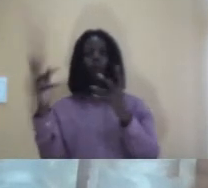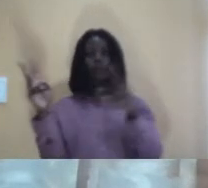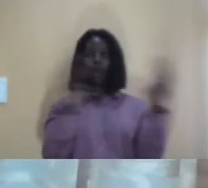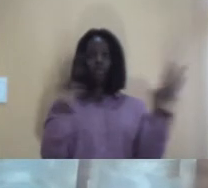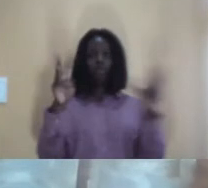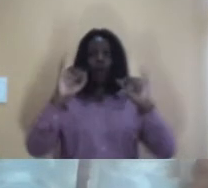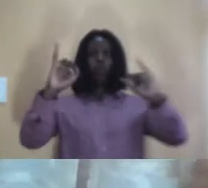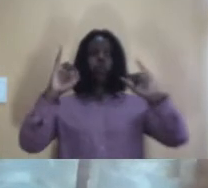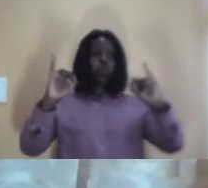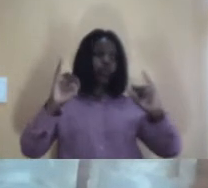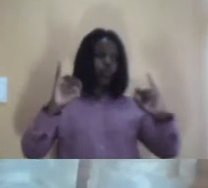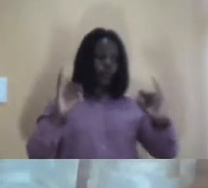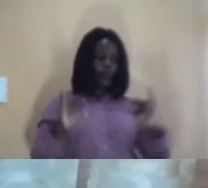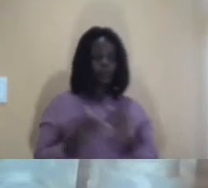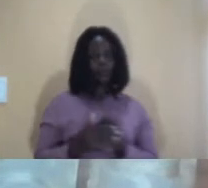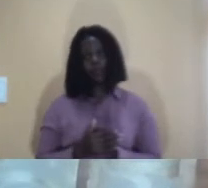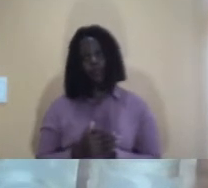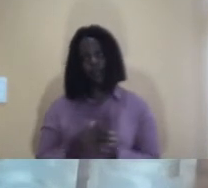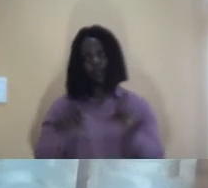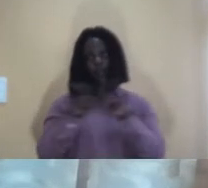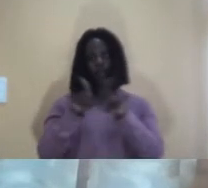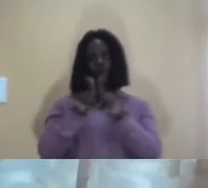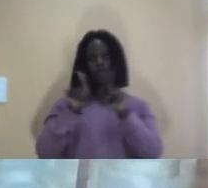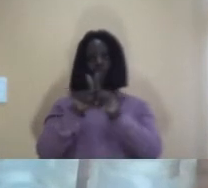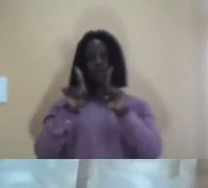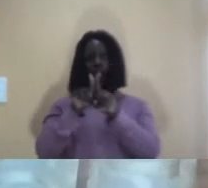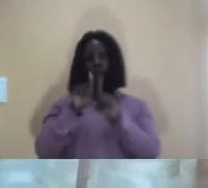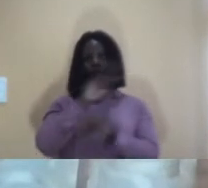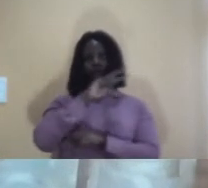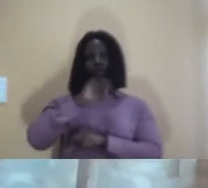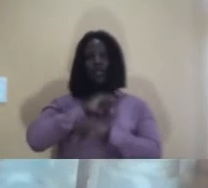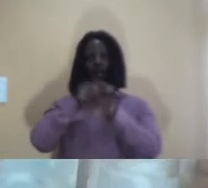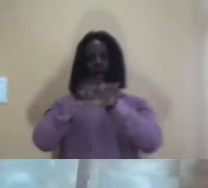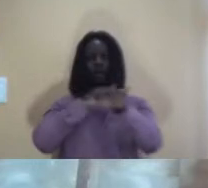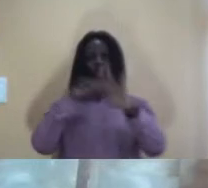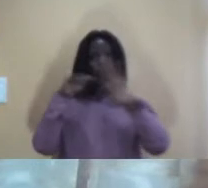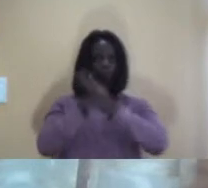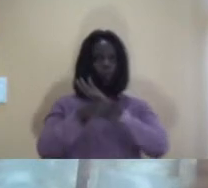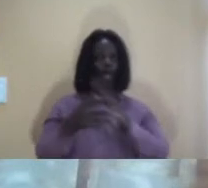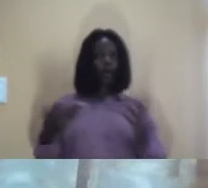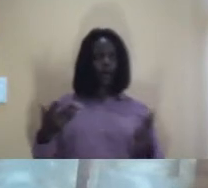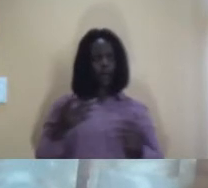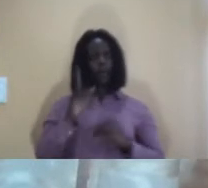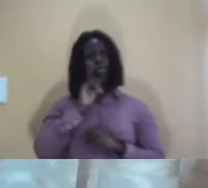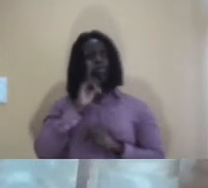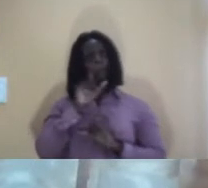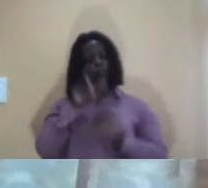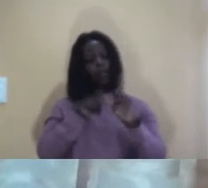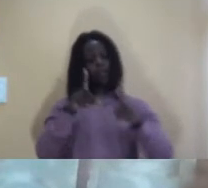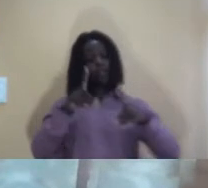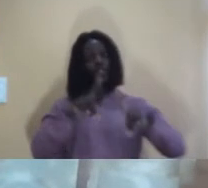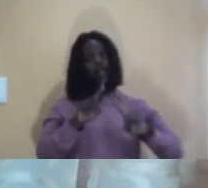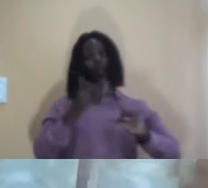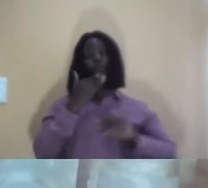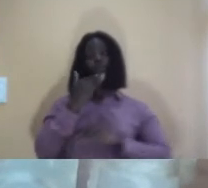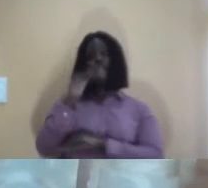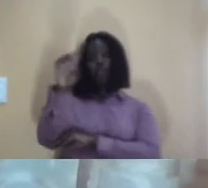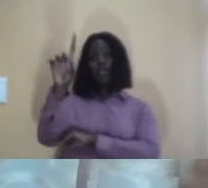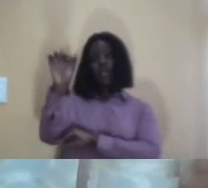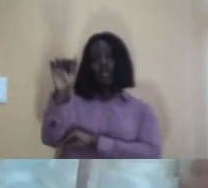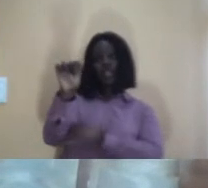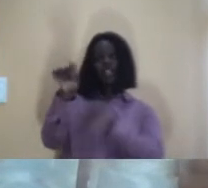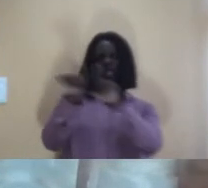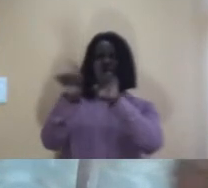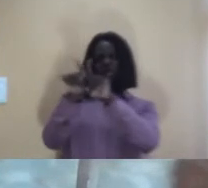its impact for KwaZulu-Natal agriculture. It appears, Chairperson, that the DA and